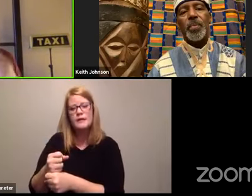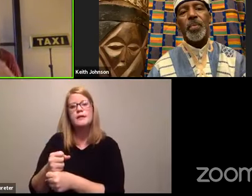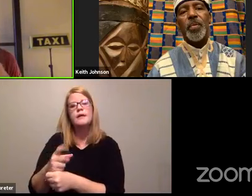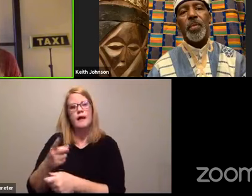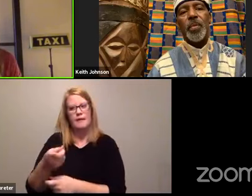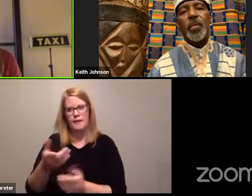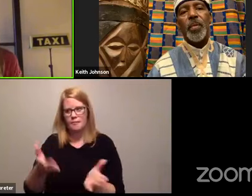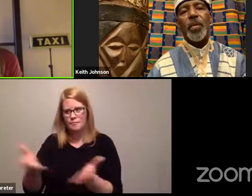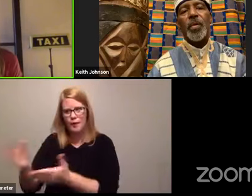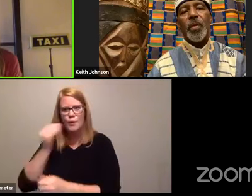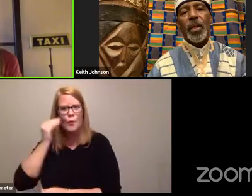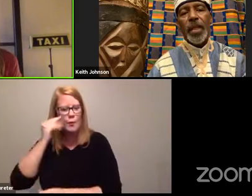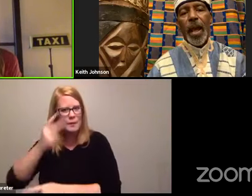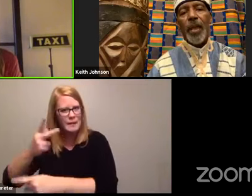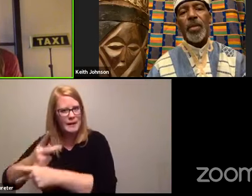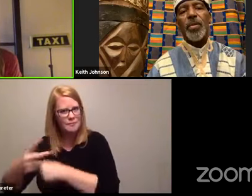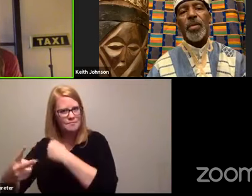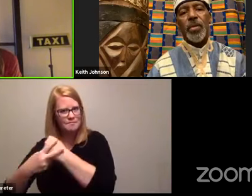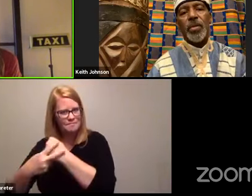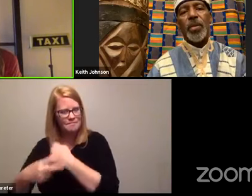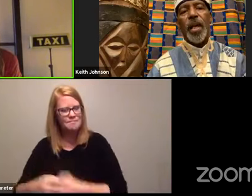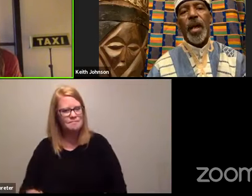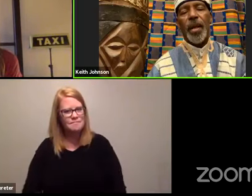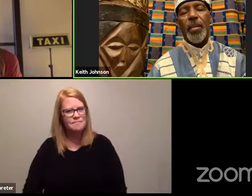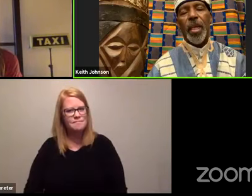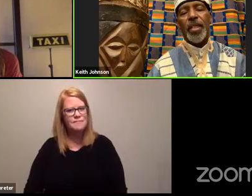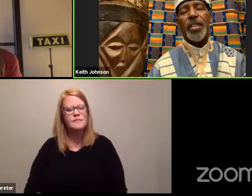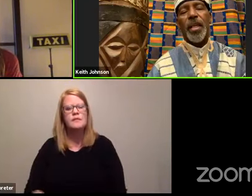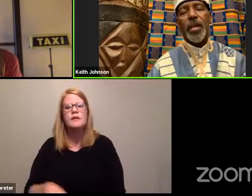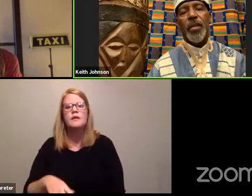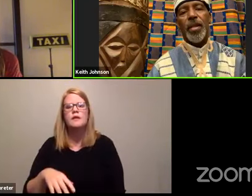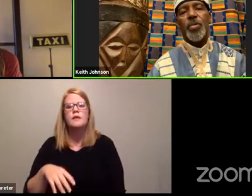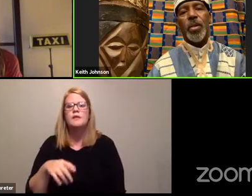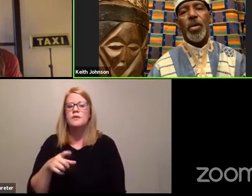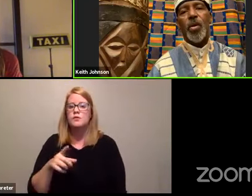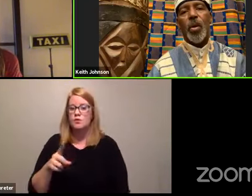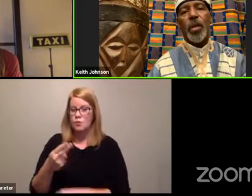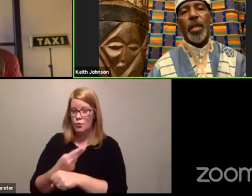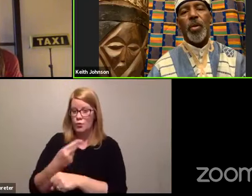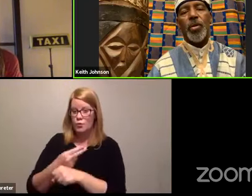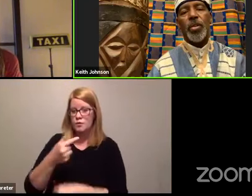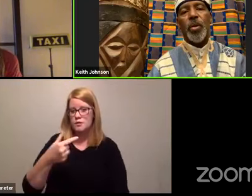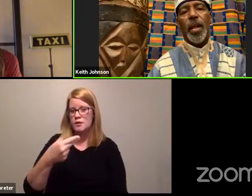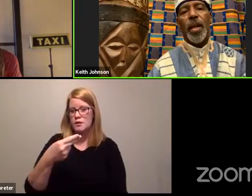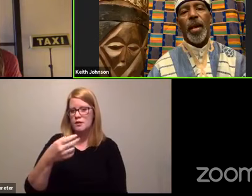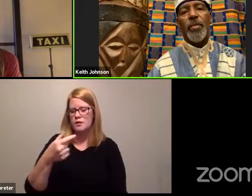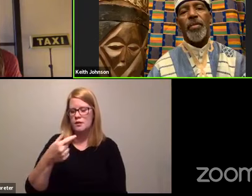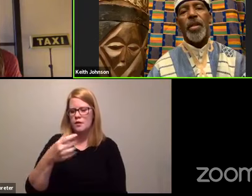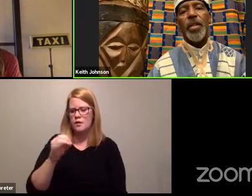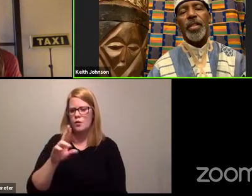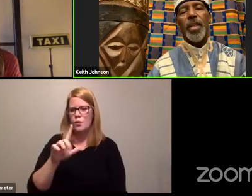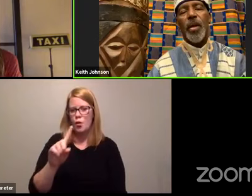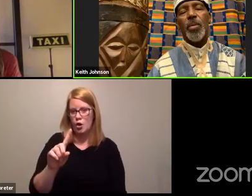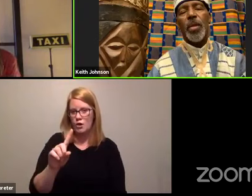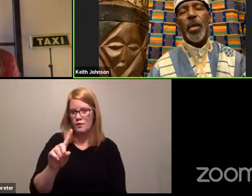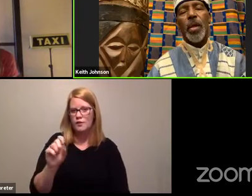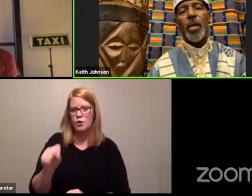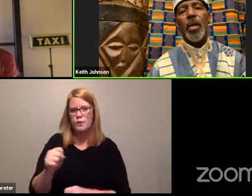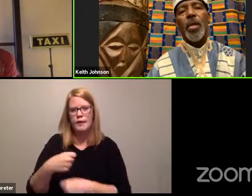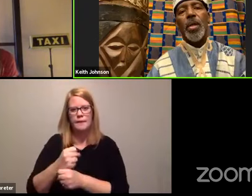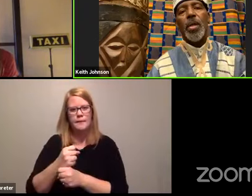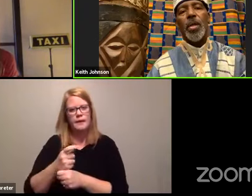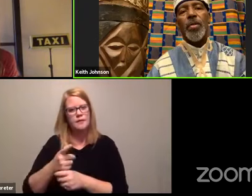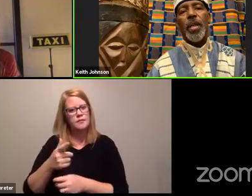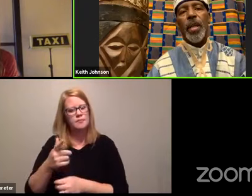shakerays with the gourd, and then Yeah, I make the shakerays with the gourd, and also I have some of